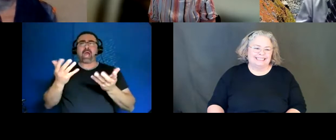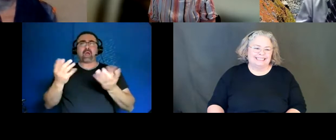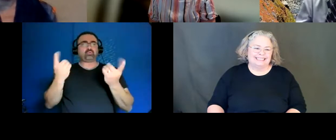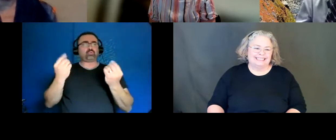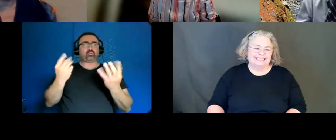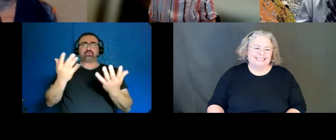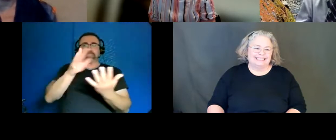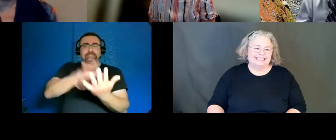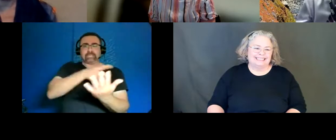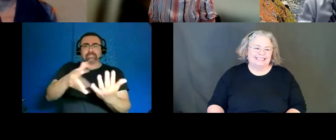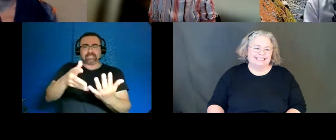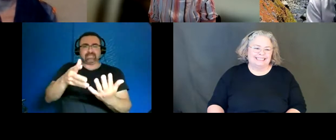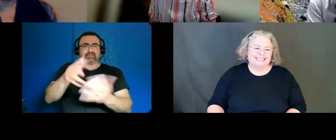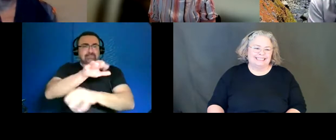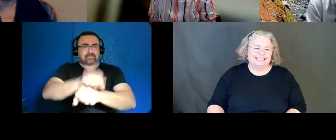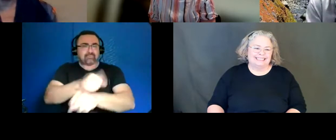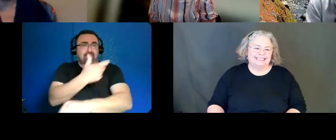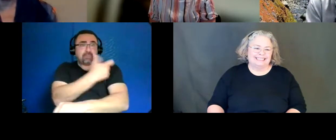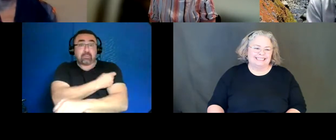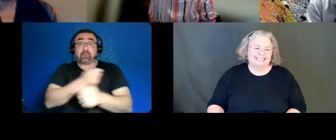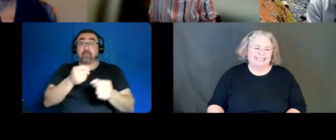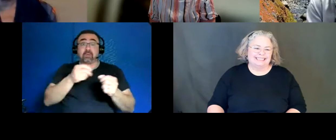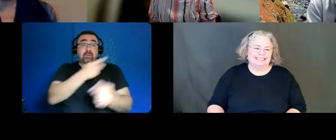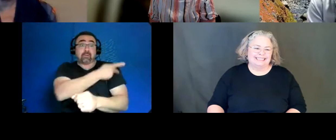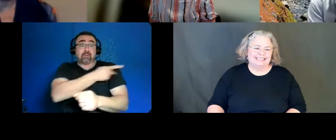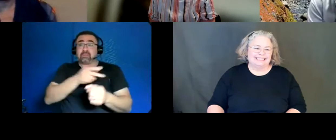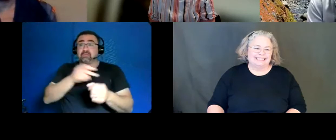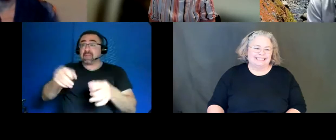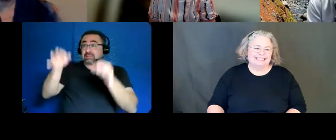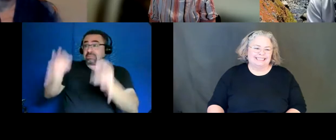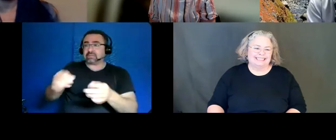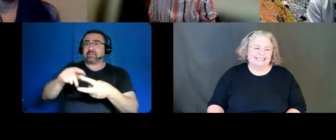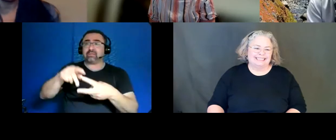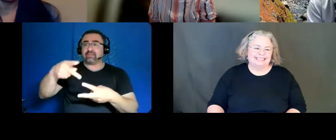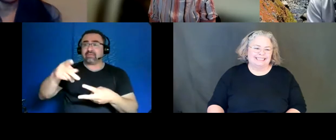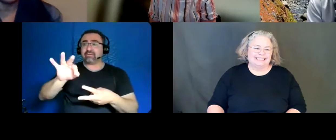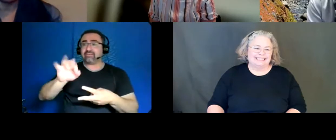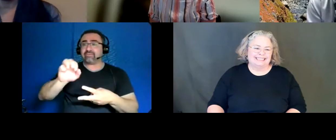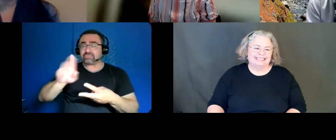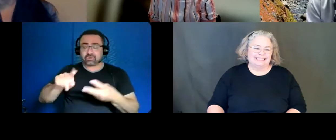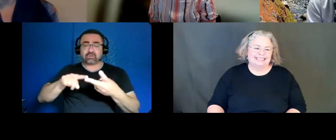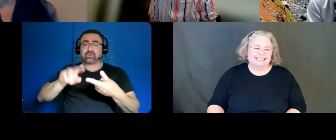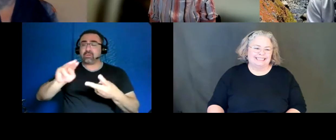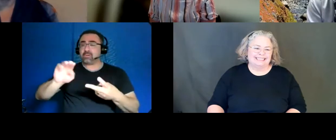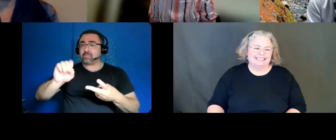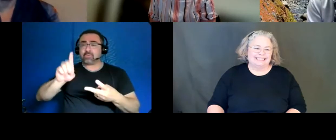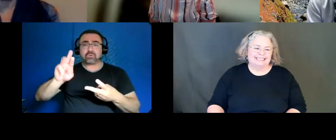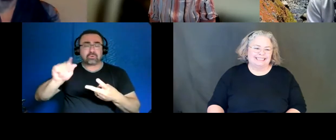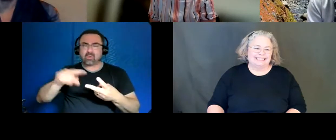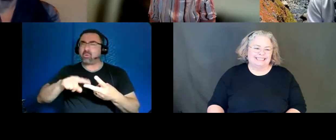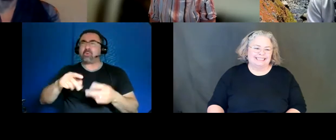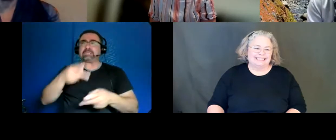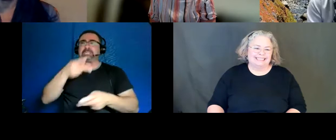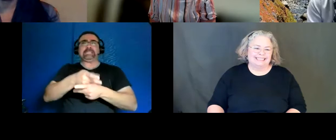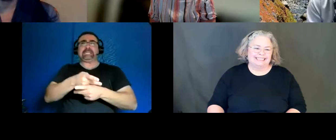scheduling boosters. Will they get to choose between Pfizer and Moderna, or do they stick with the first shot they received? Can someone just